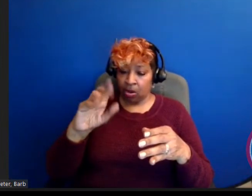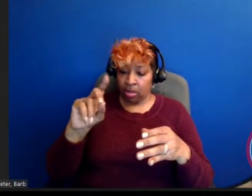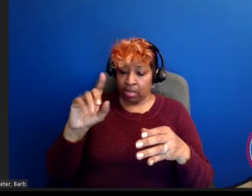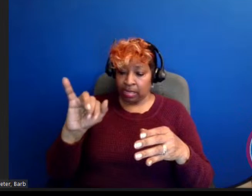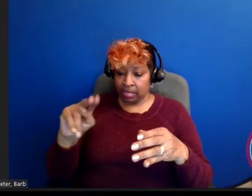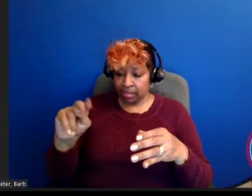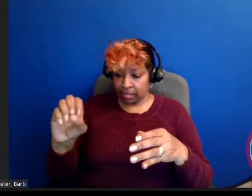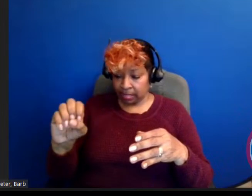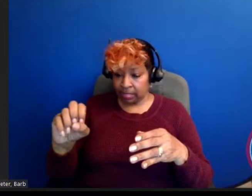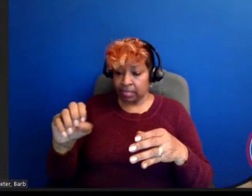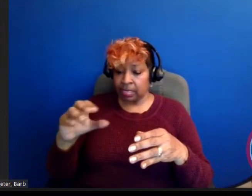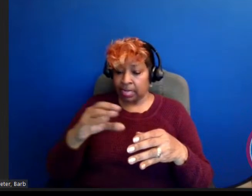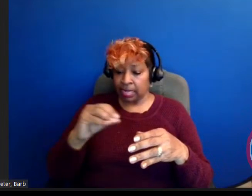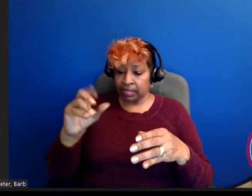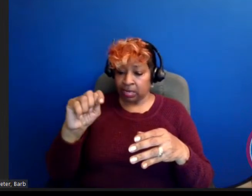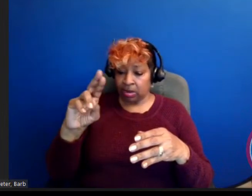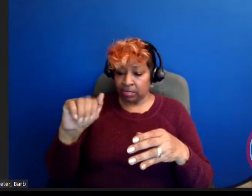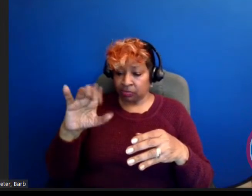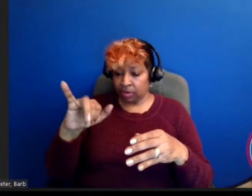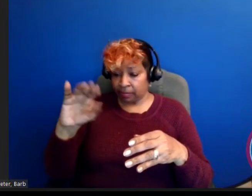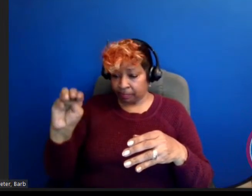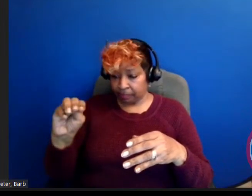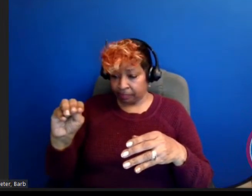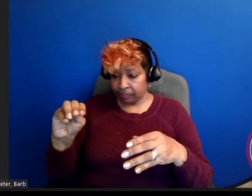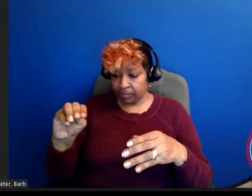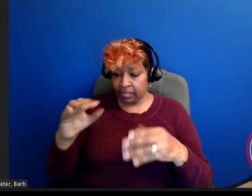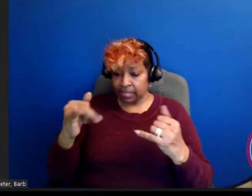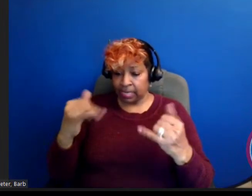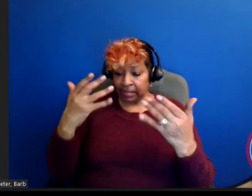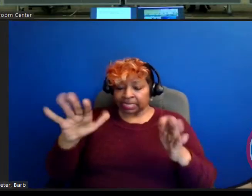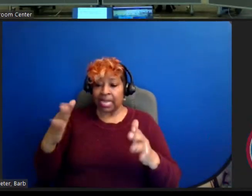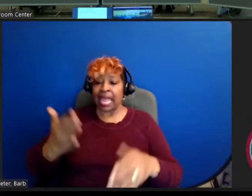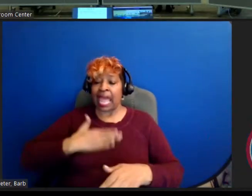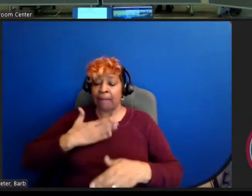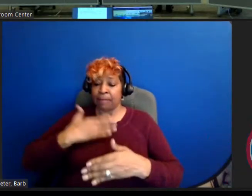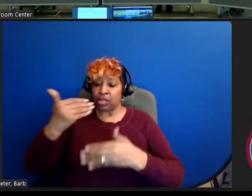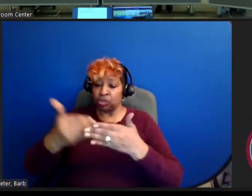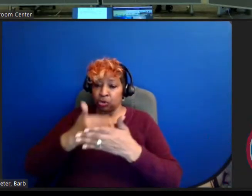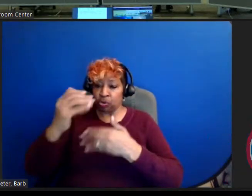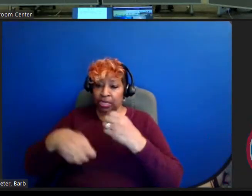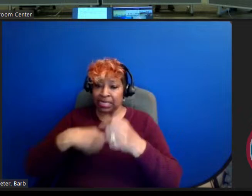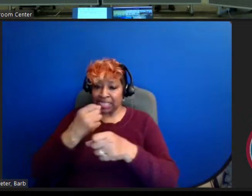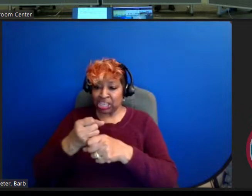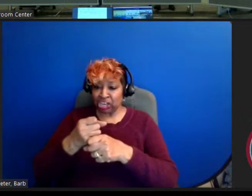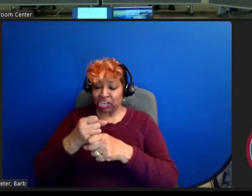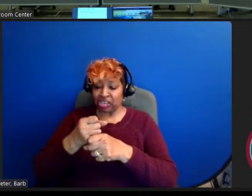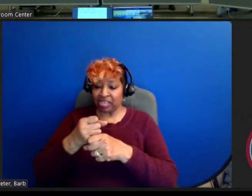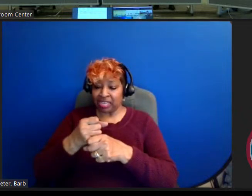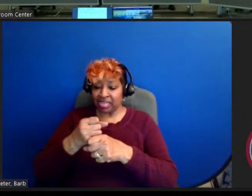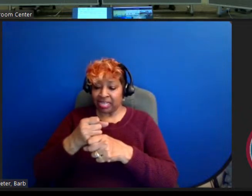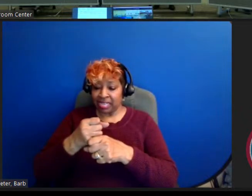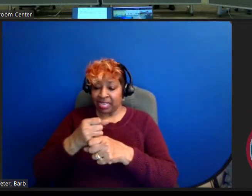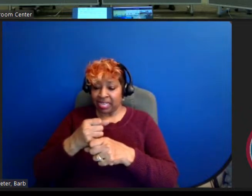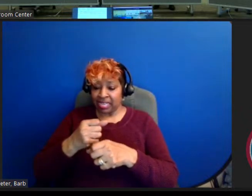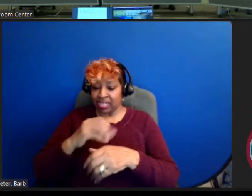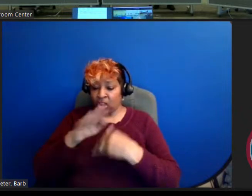Yes. Motion carries. Adjourned. And Happy New Year and Happy holidays and all of that to everyone. Thank